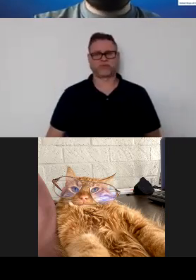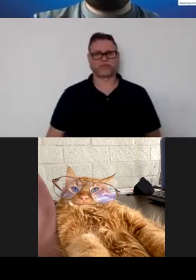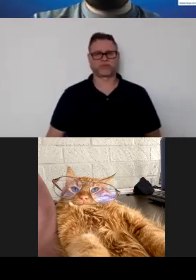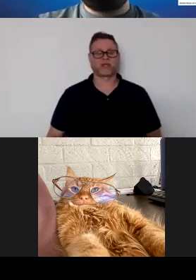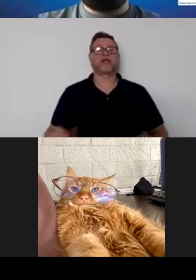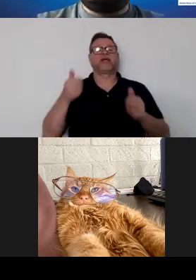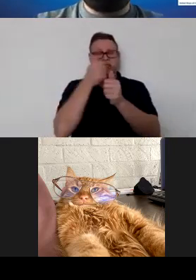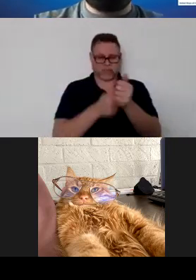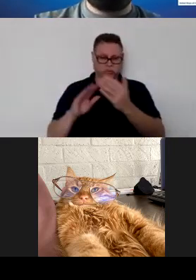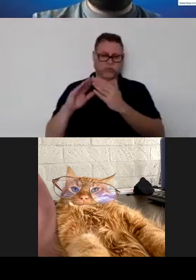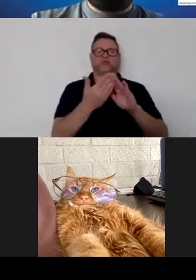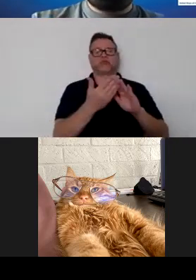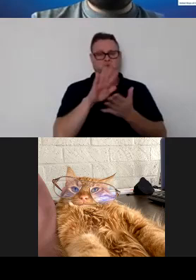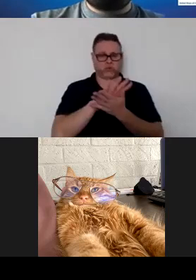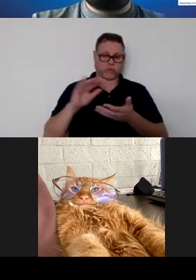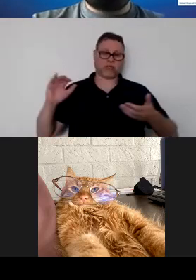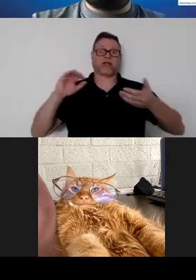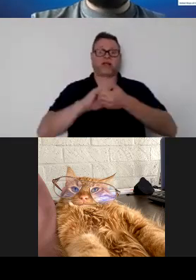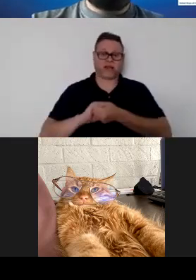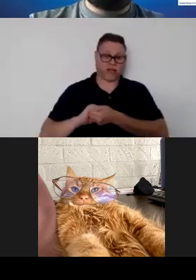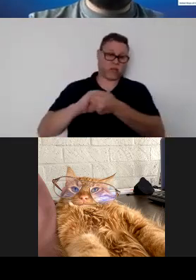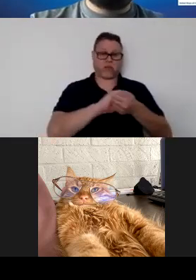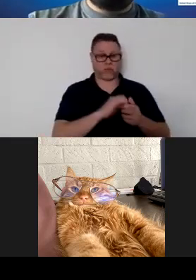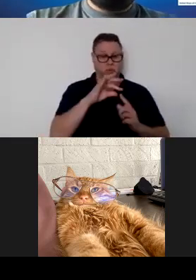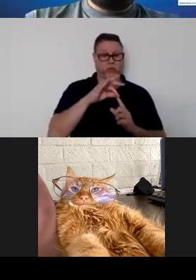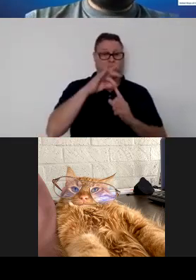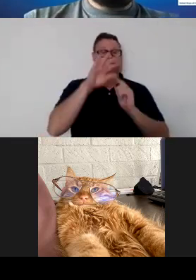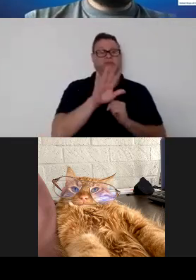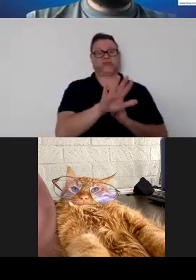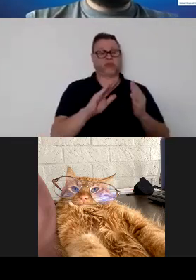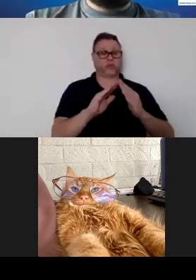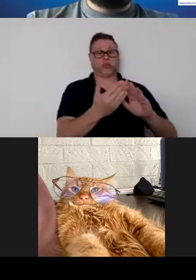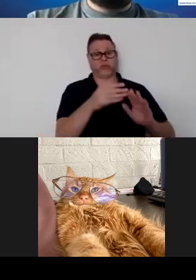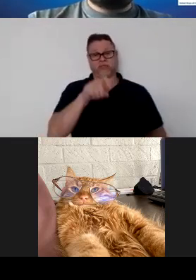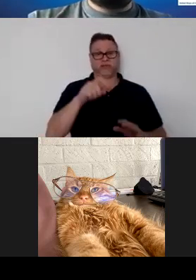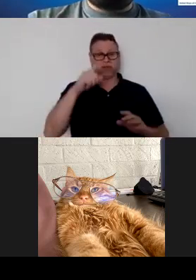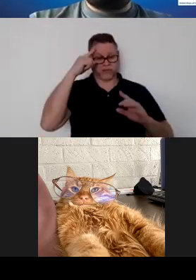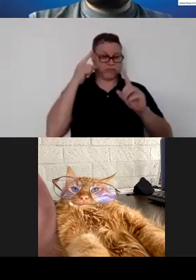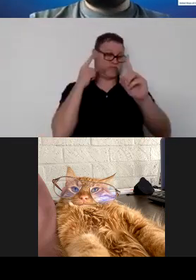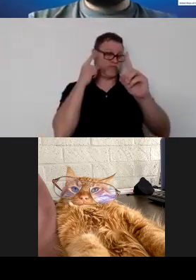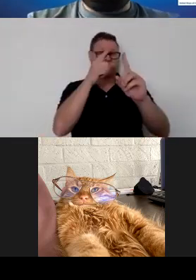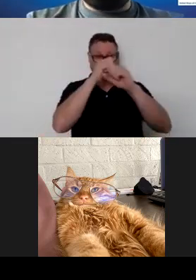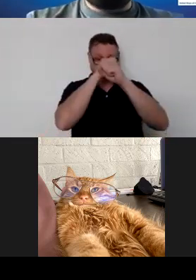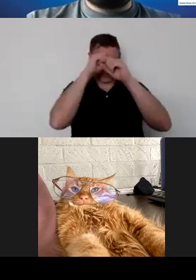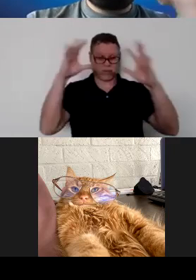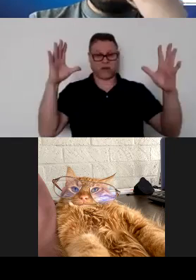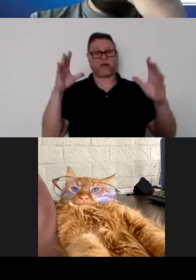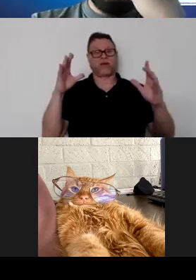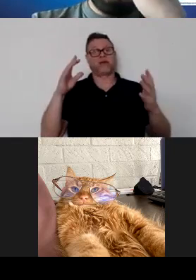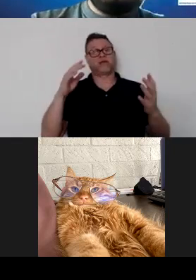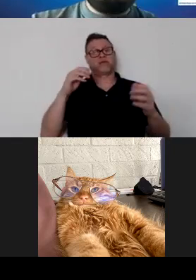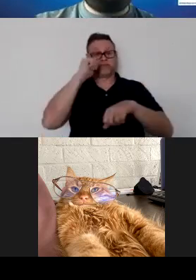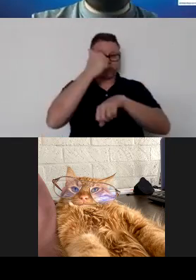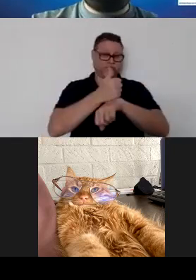each community school collaborative will be unique to a community's needs, we envision each to be designed to do the following.